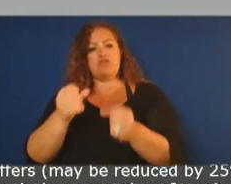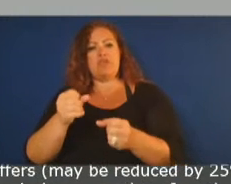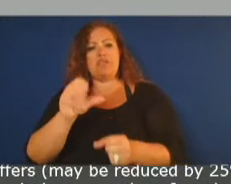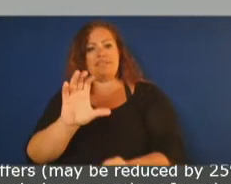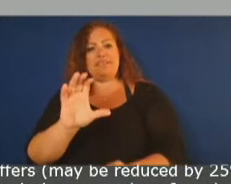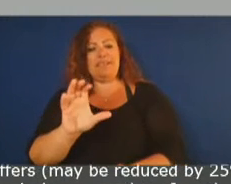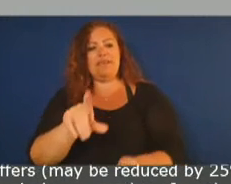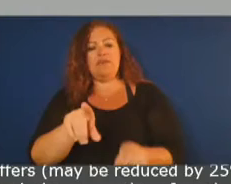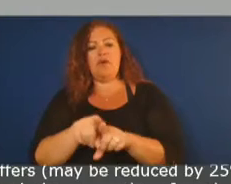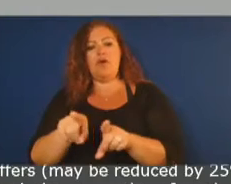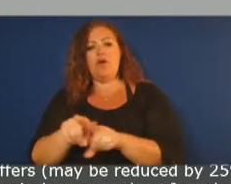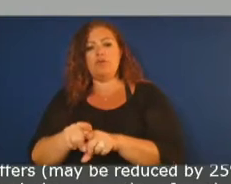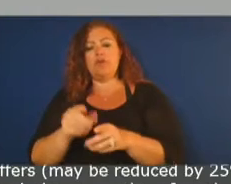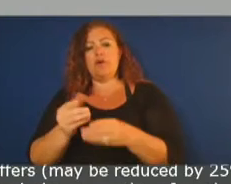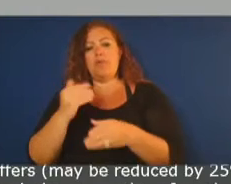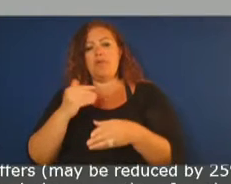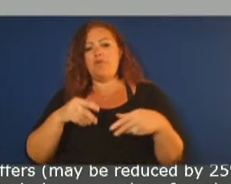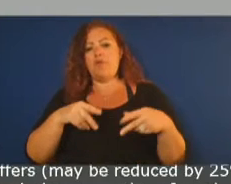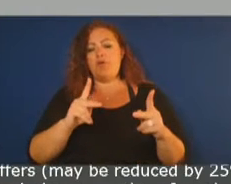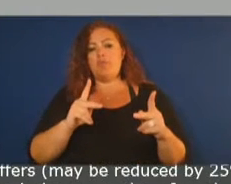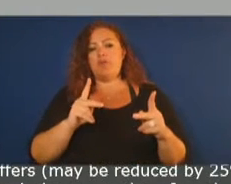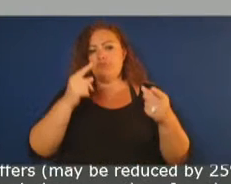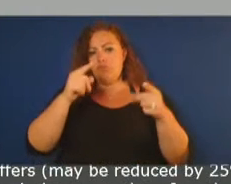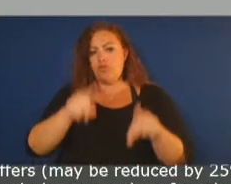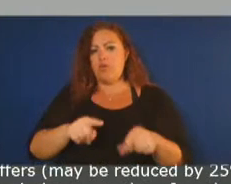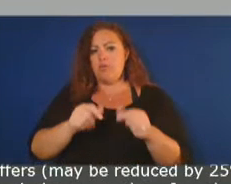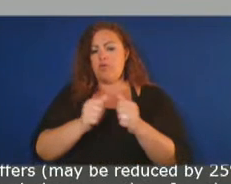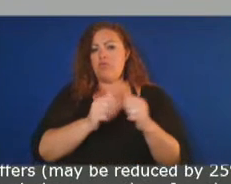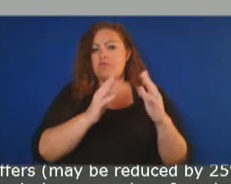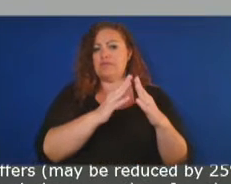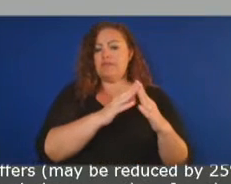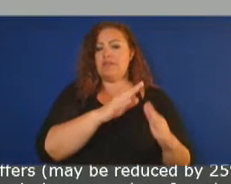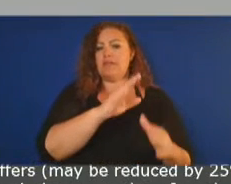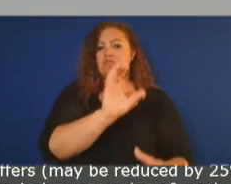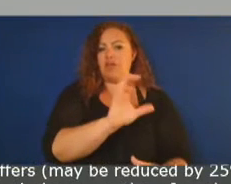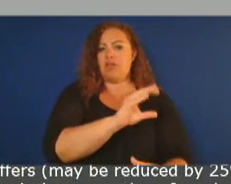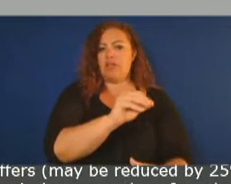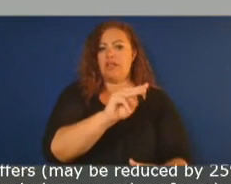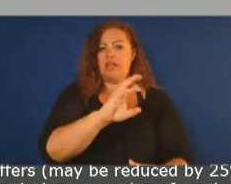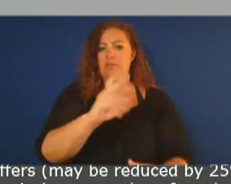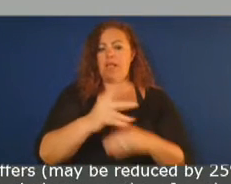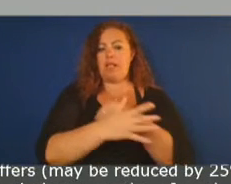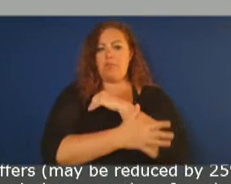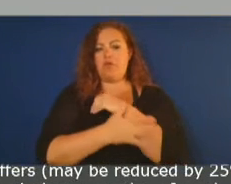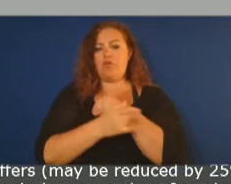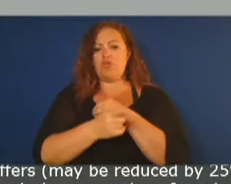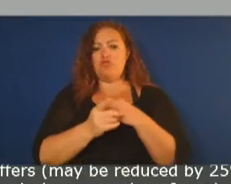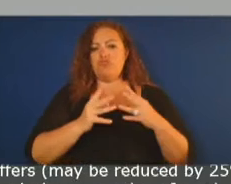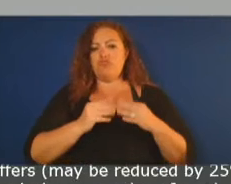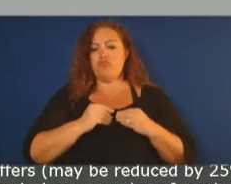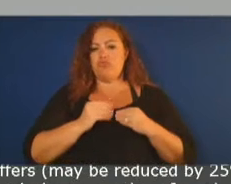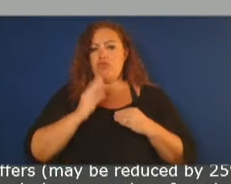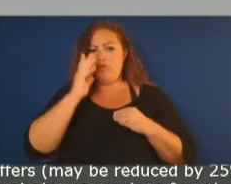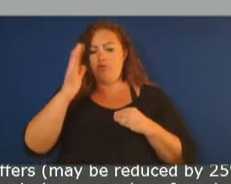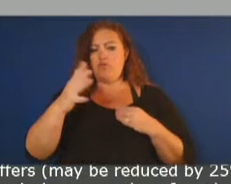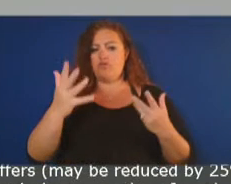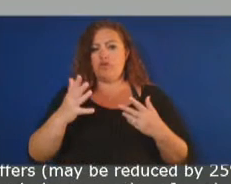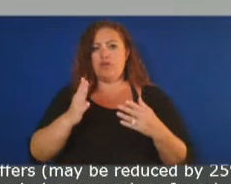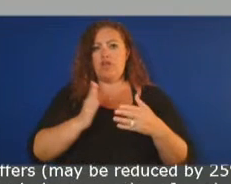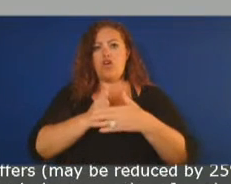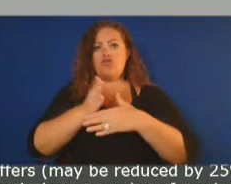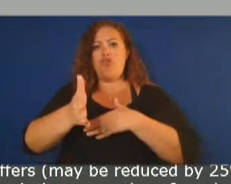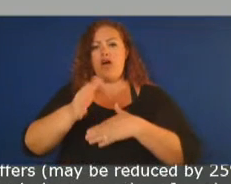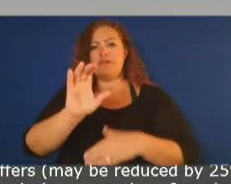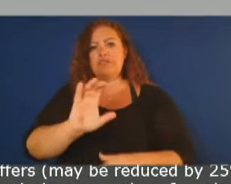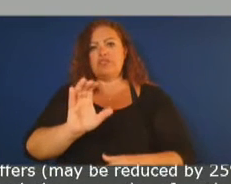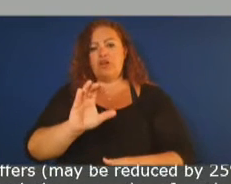also prior of Permitting coordination will be made with the city of Charlotte Mecklenberg County uh to accommodate a future segment of the Cross Charlotte Trails through the